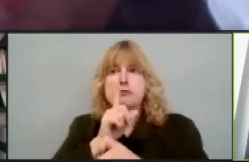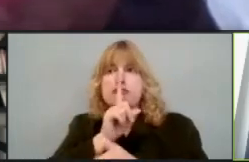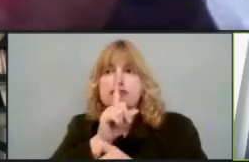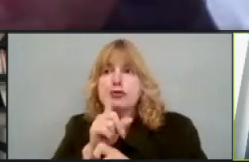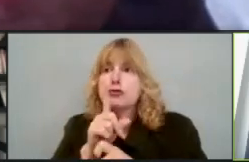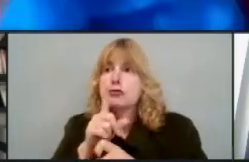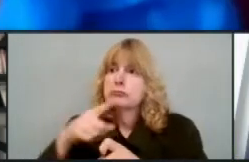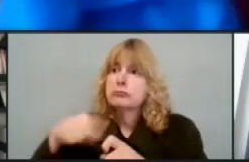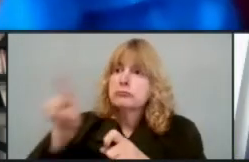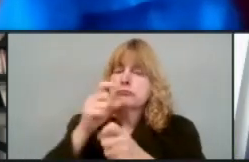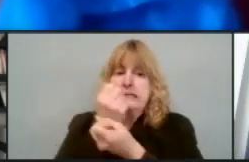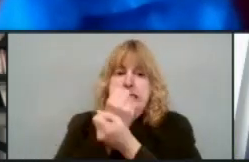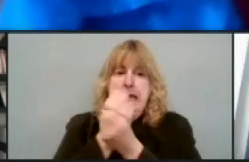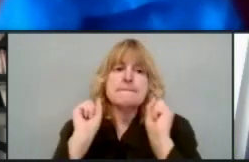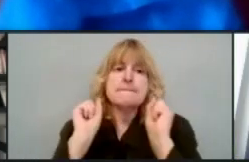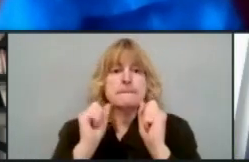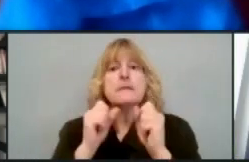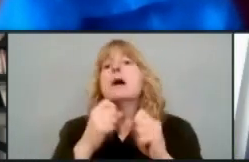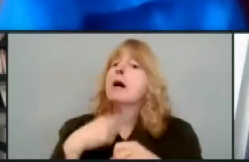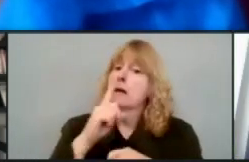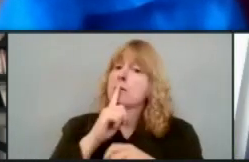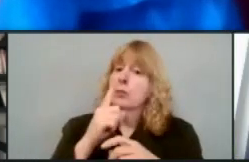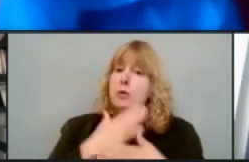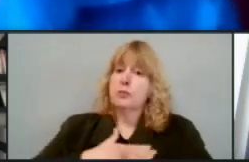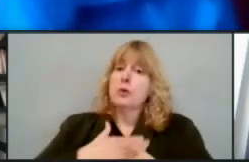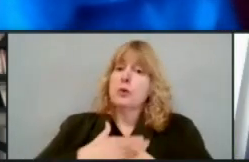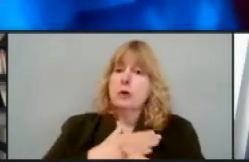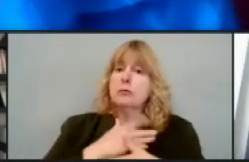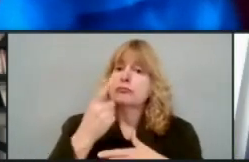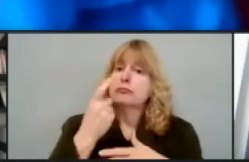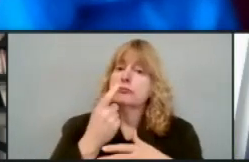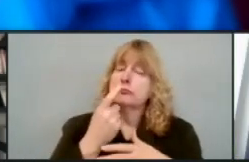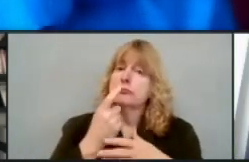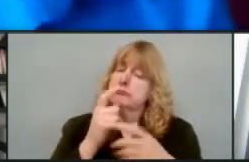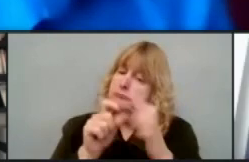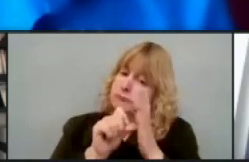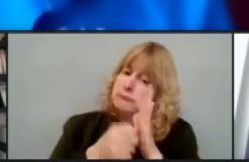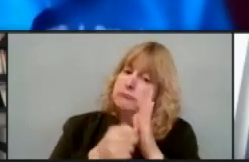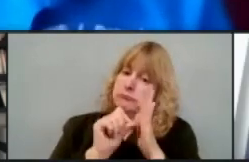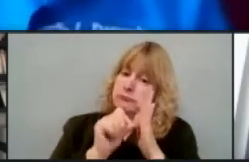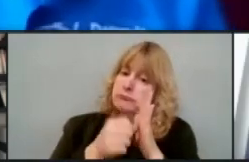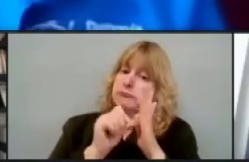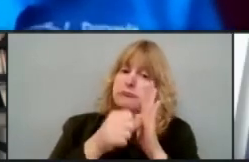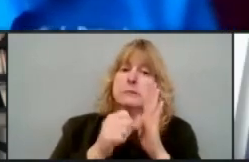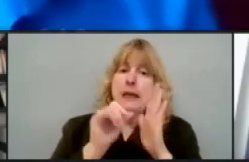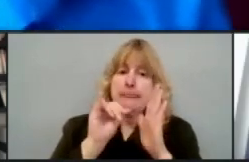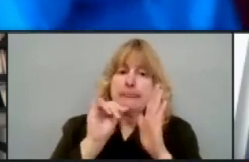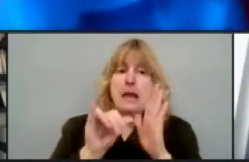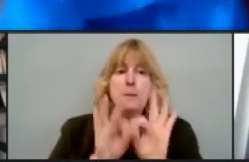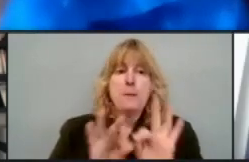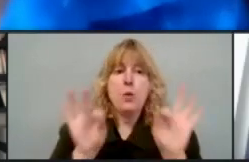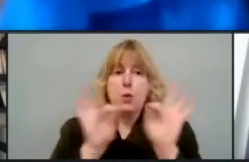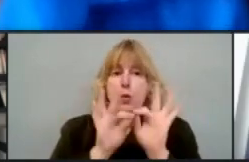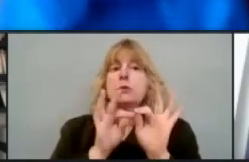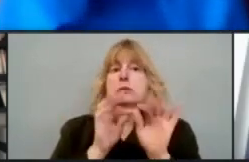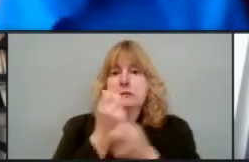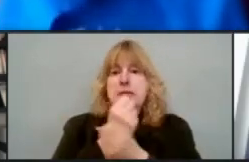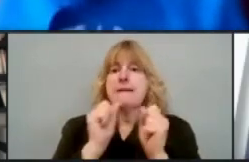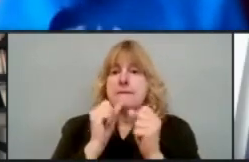Okay, and I really appreciate you underscoring the importance of the safety